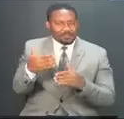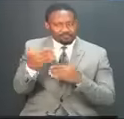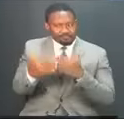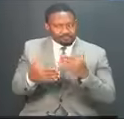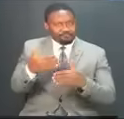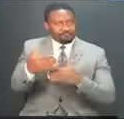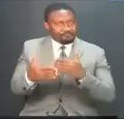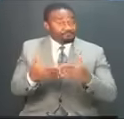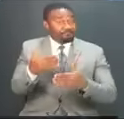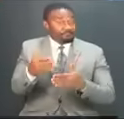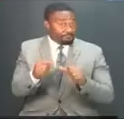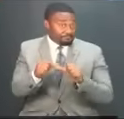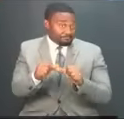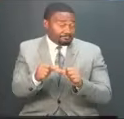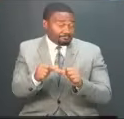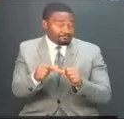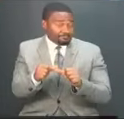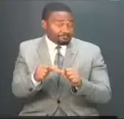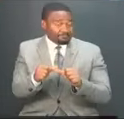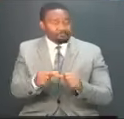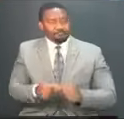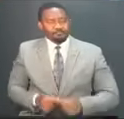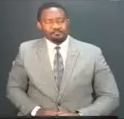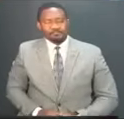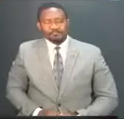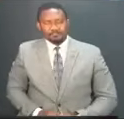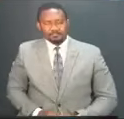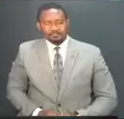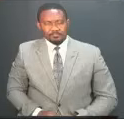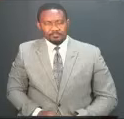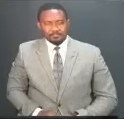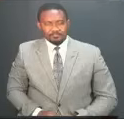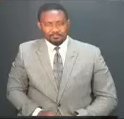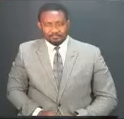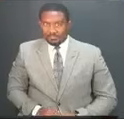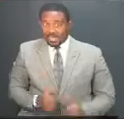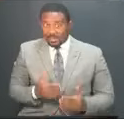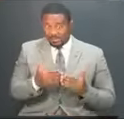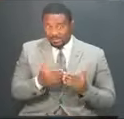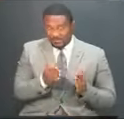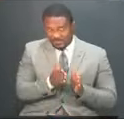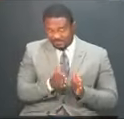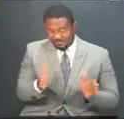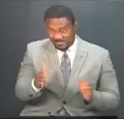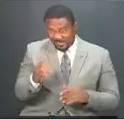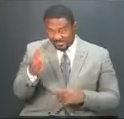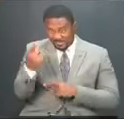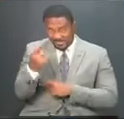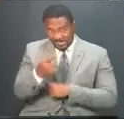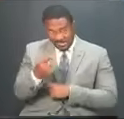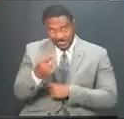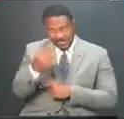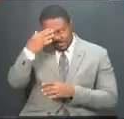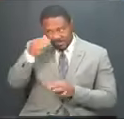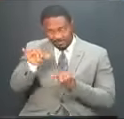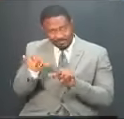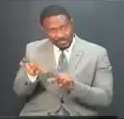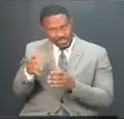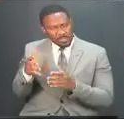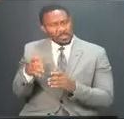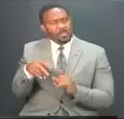pending. Therefore, before the initial 7-day statutory stay, the filing of a